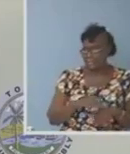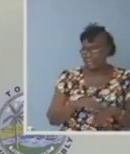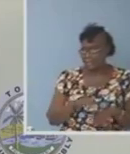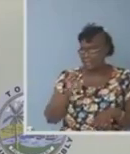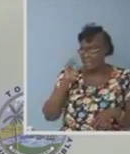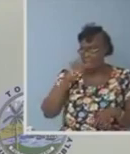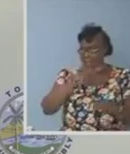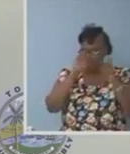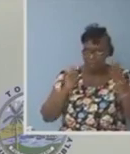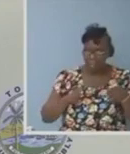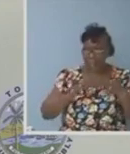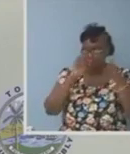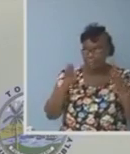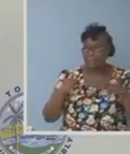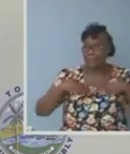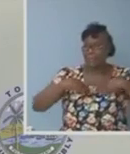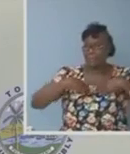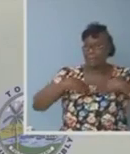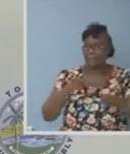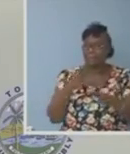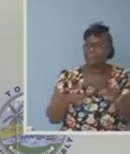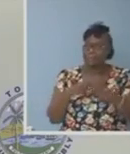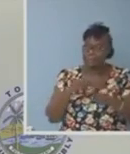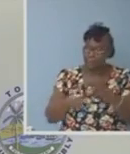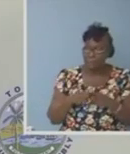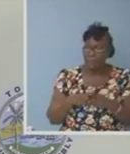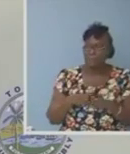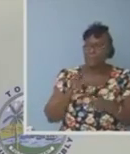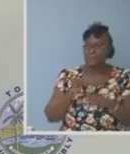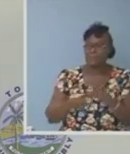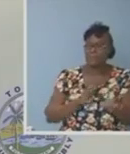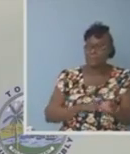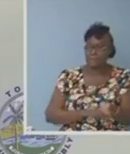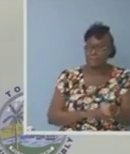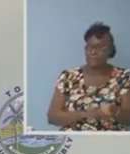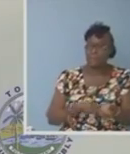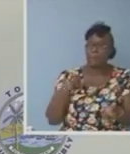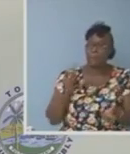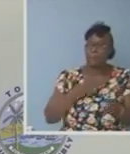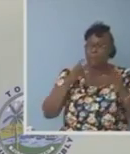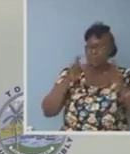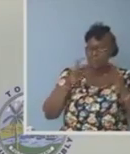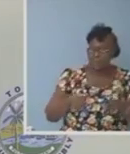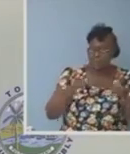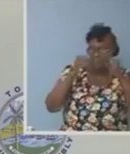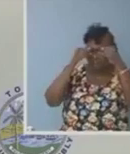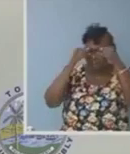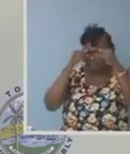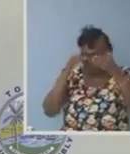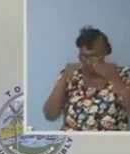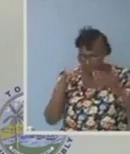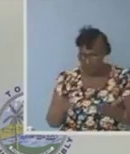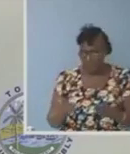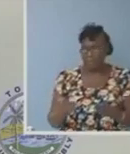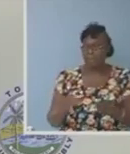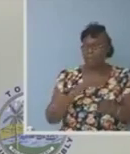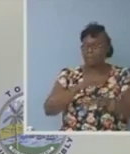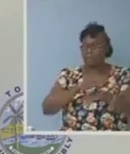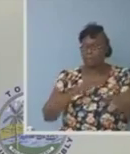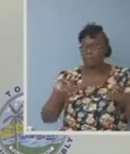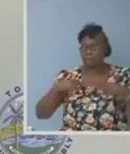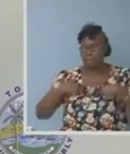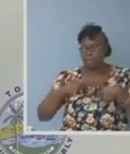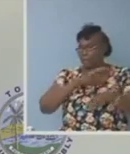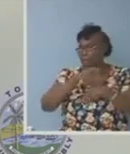a health crisis that we have here at this time, and we need to act in obedience to the call to have all